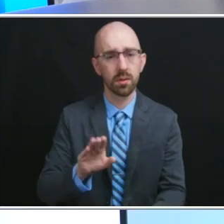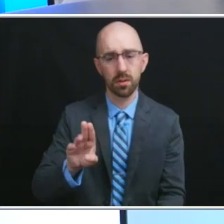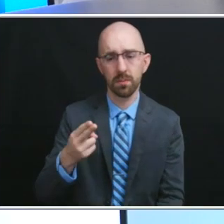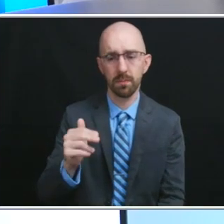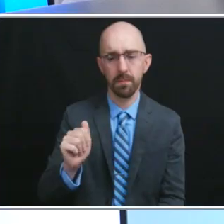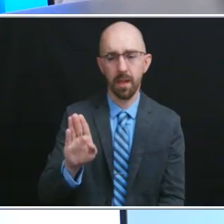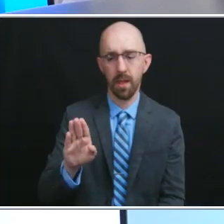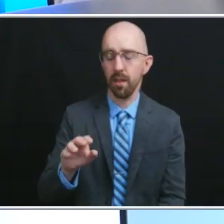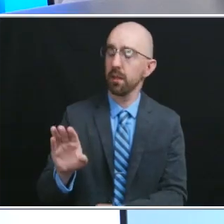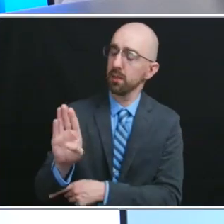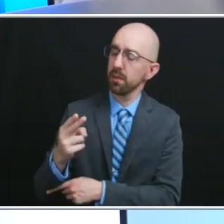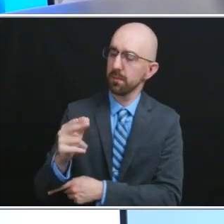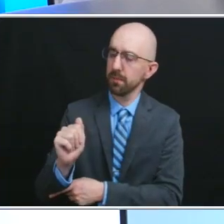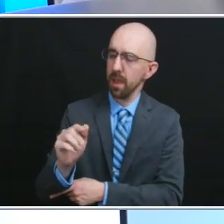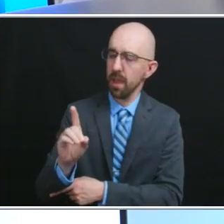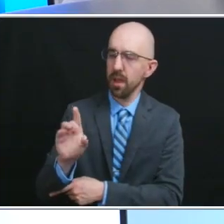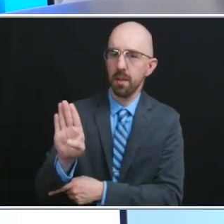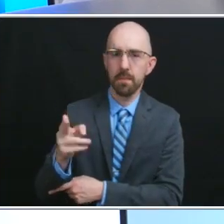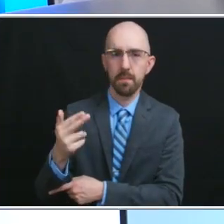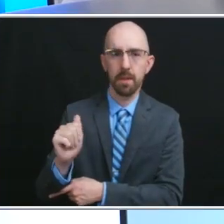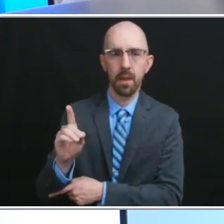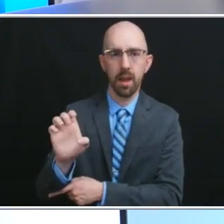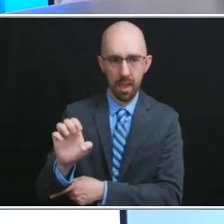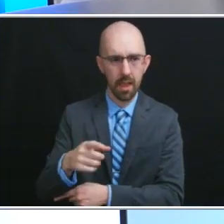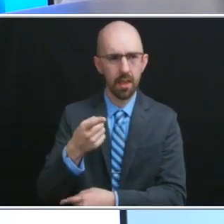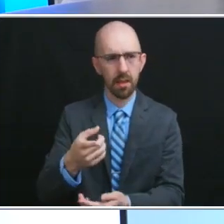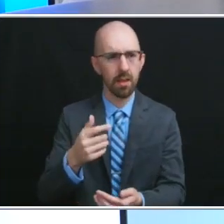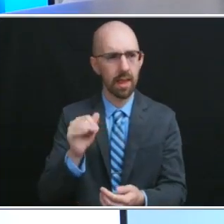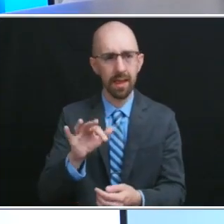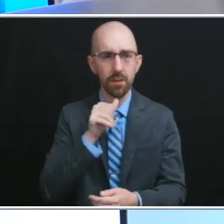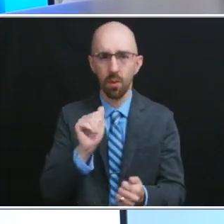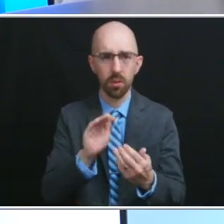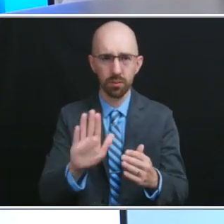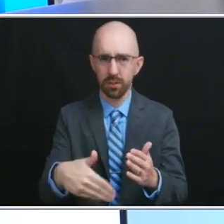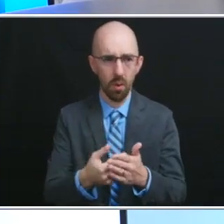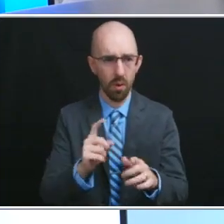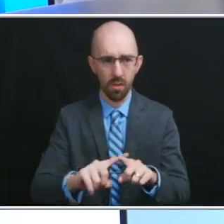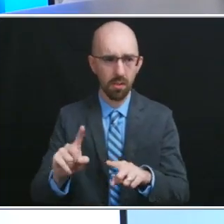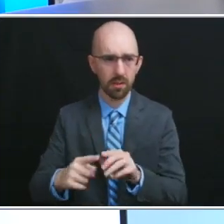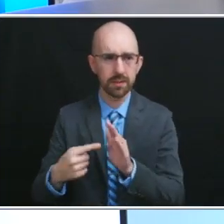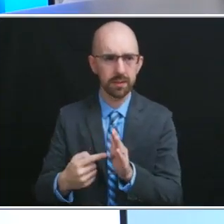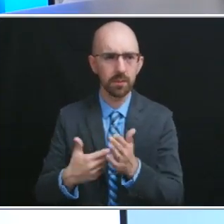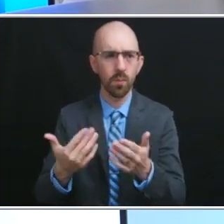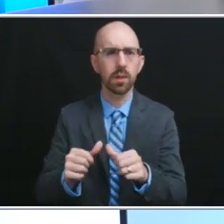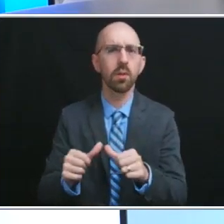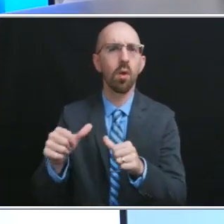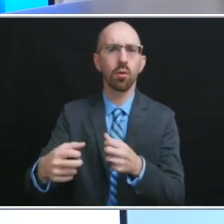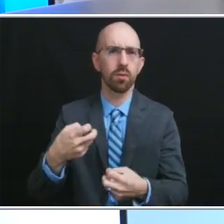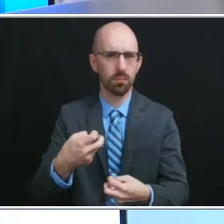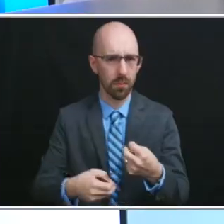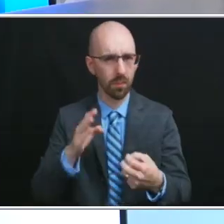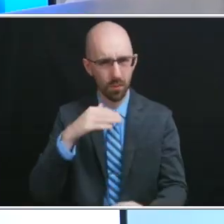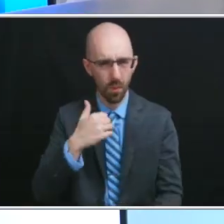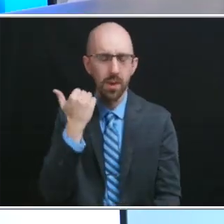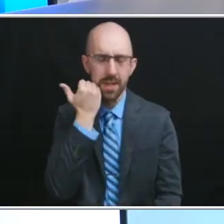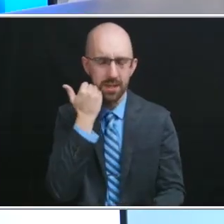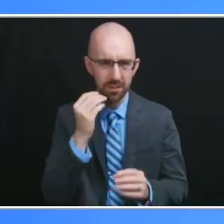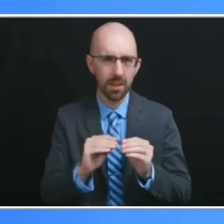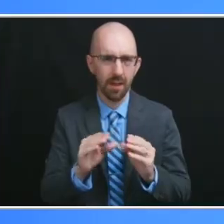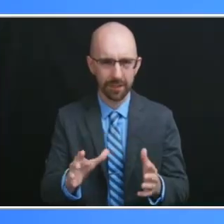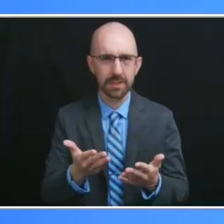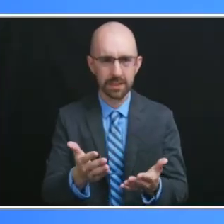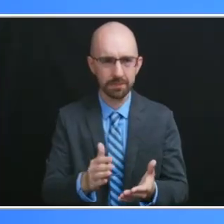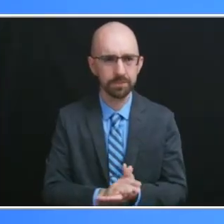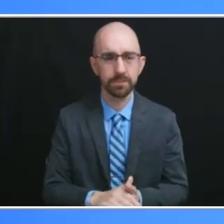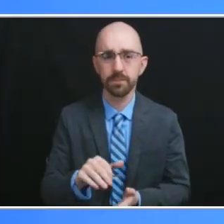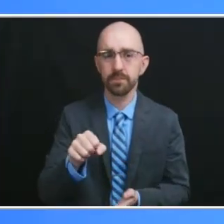worried about if you don't address all of these different symptoms? What's the long-term problem? We know dentistry, obviously. Yeah, I mean, by